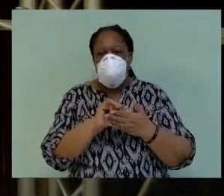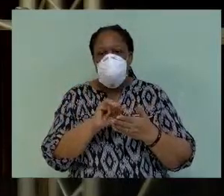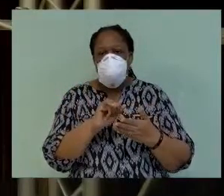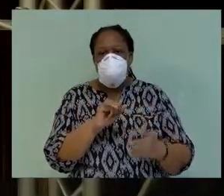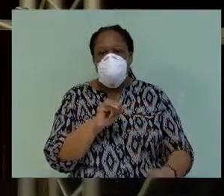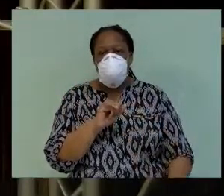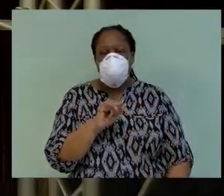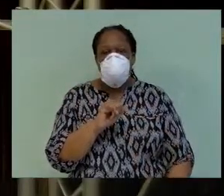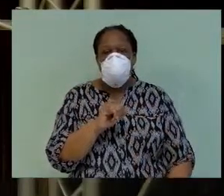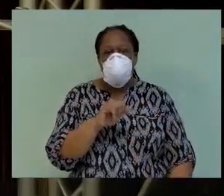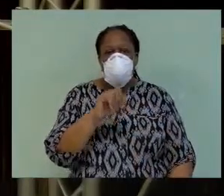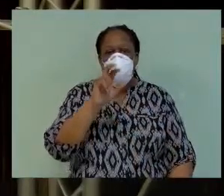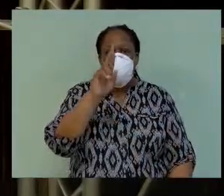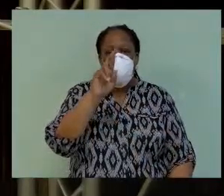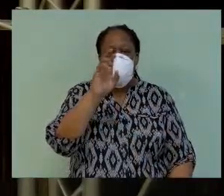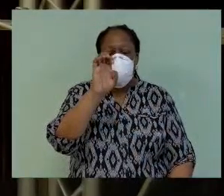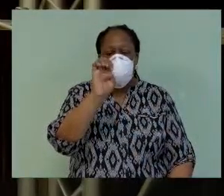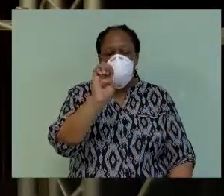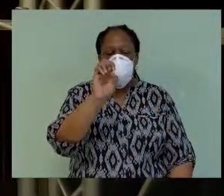registrysKN@gov.kn. That is